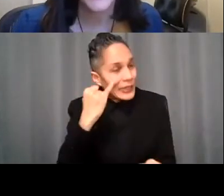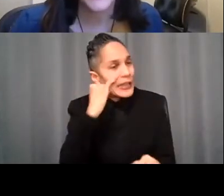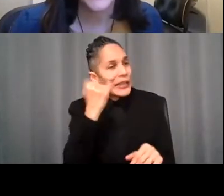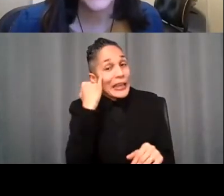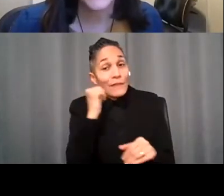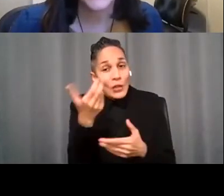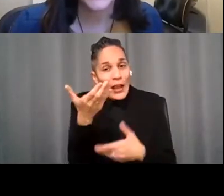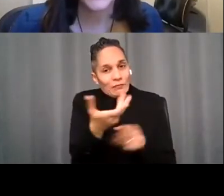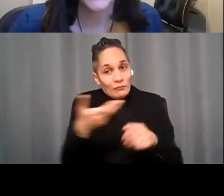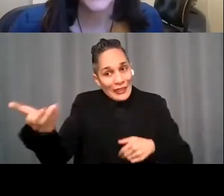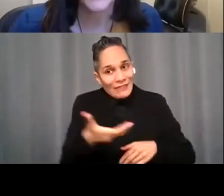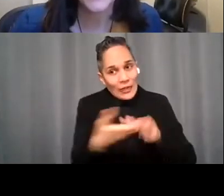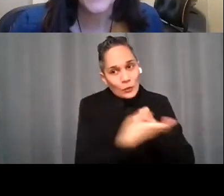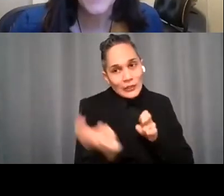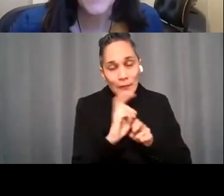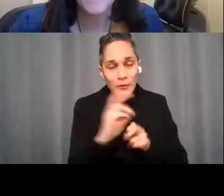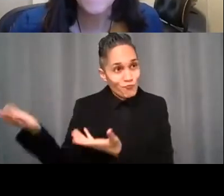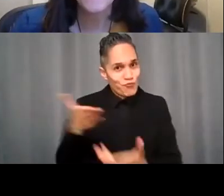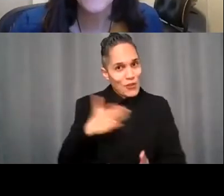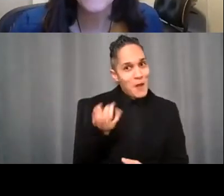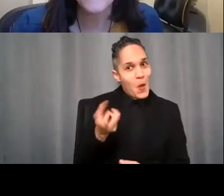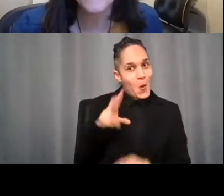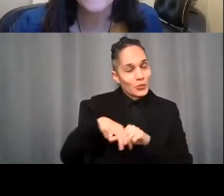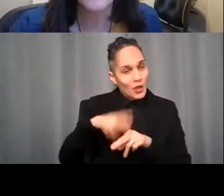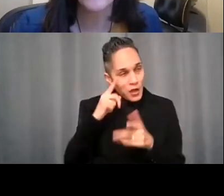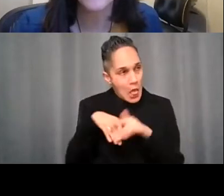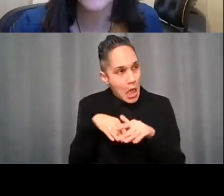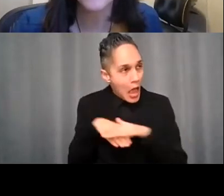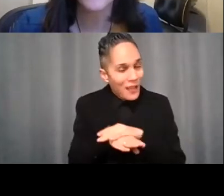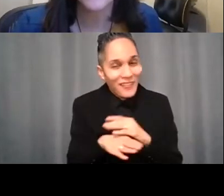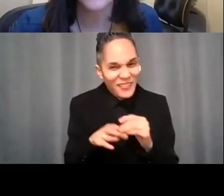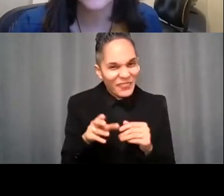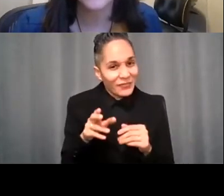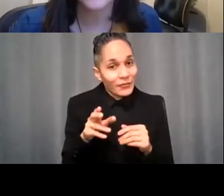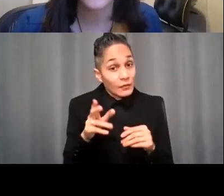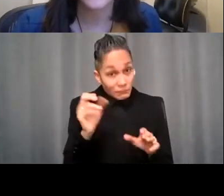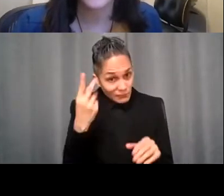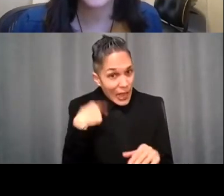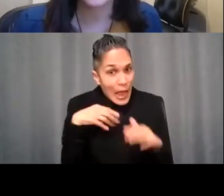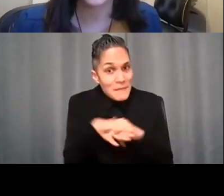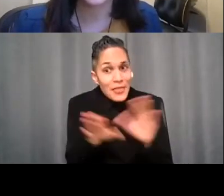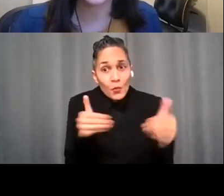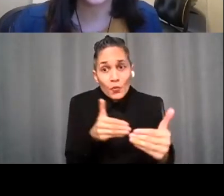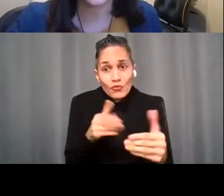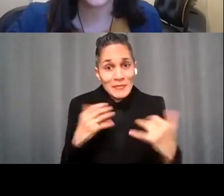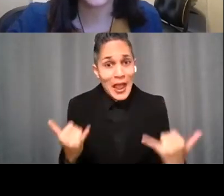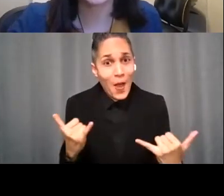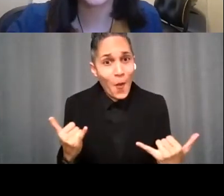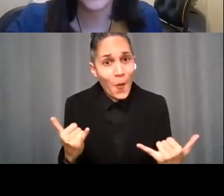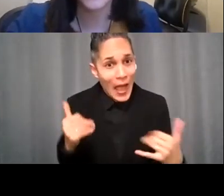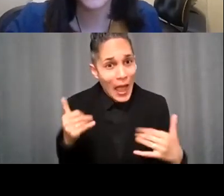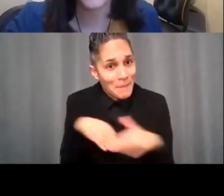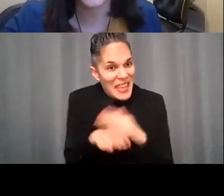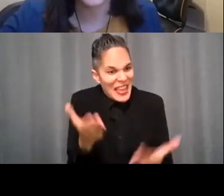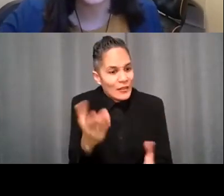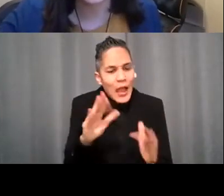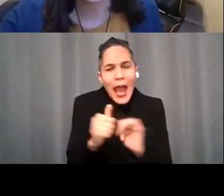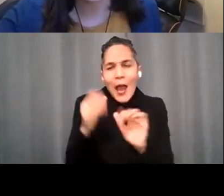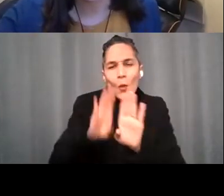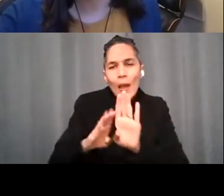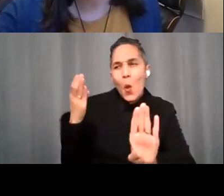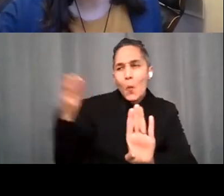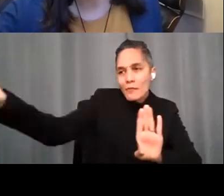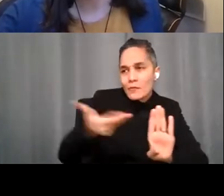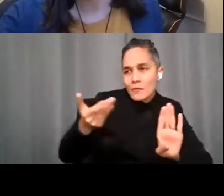table, bring a folding chair, get in the room. So I'm in the room. So now how do I open up that door